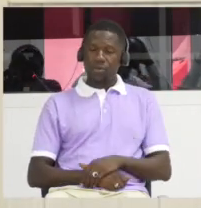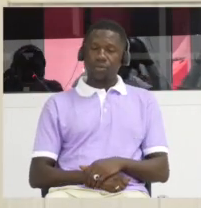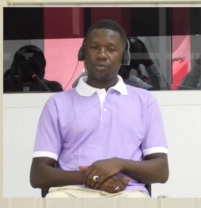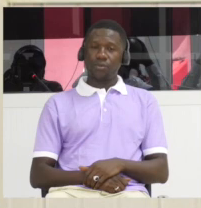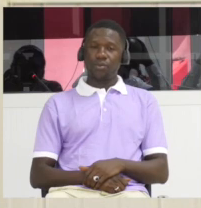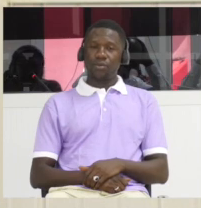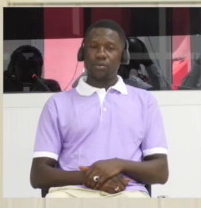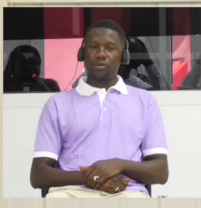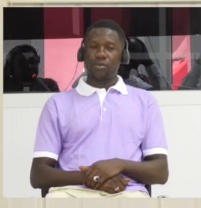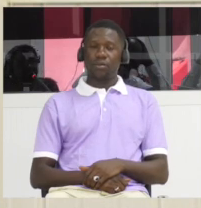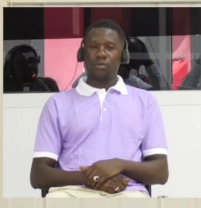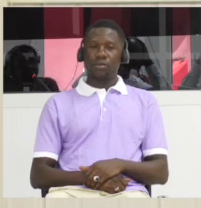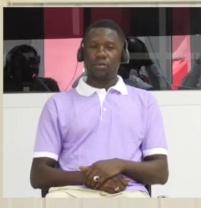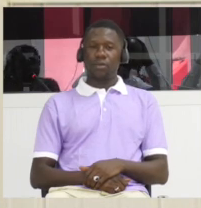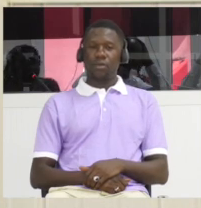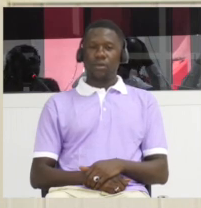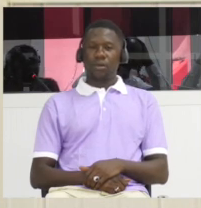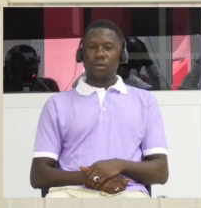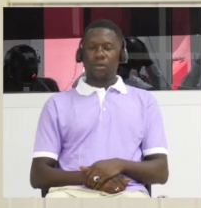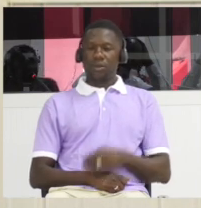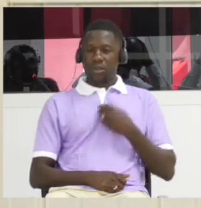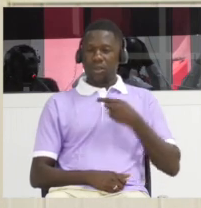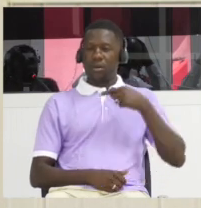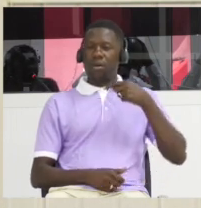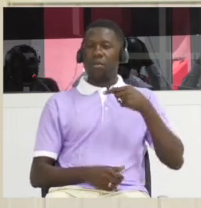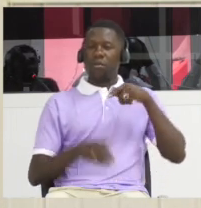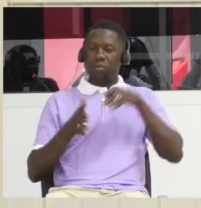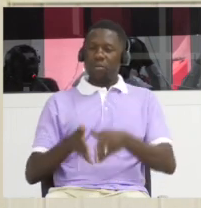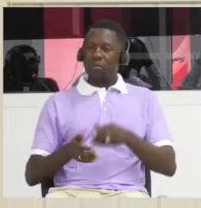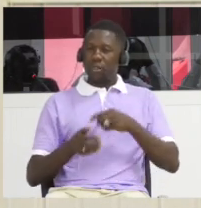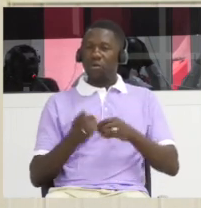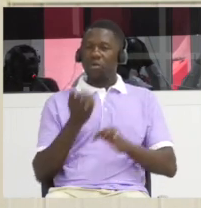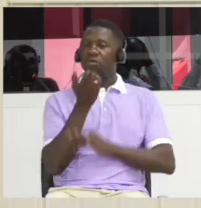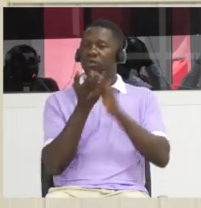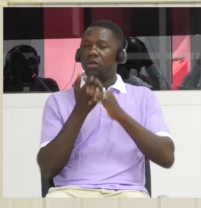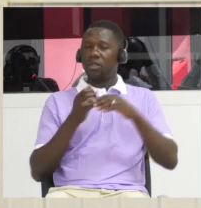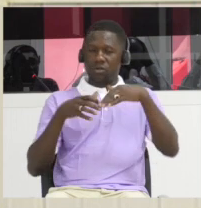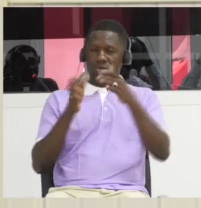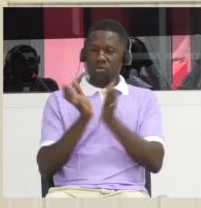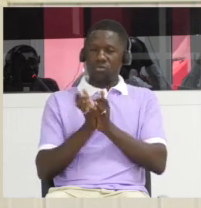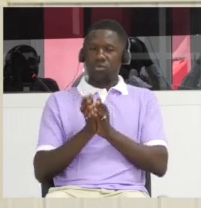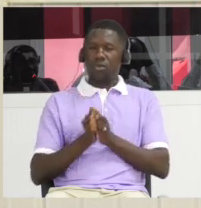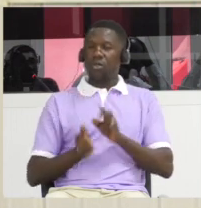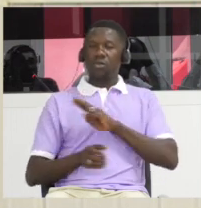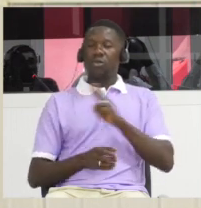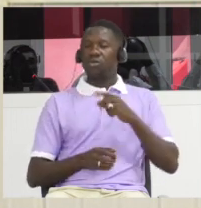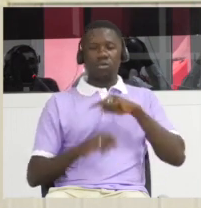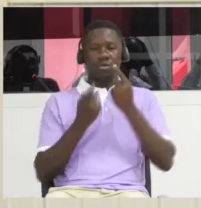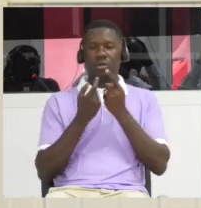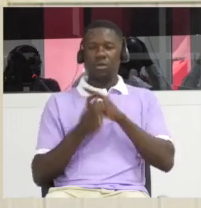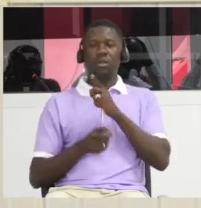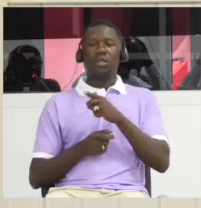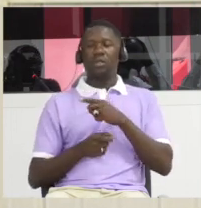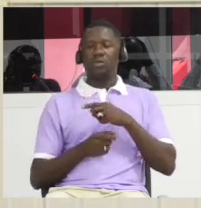The presence of foreign troops is not something that is new. I mean, we